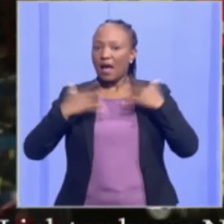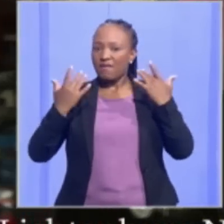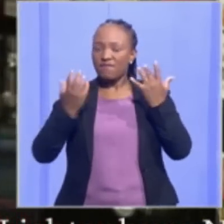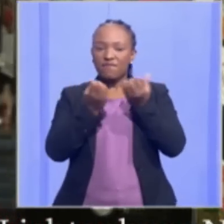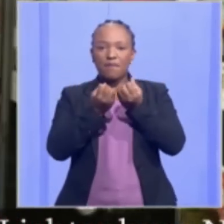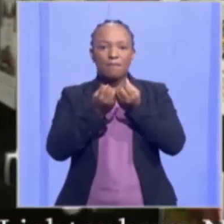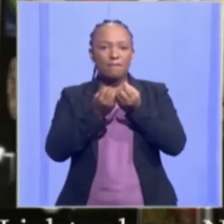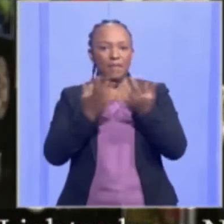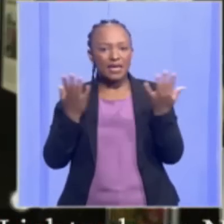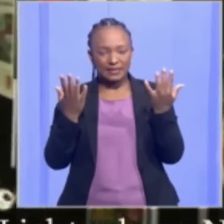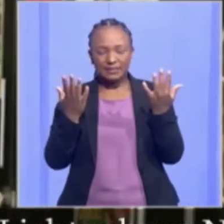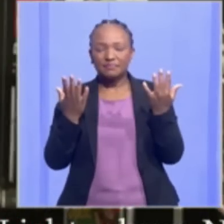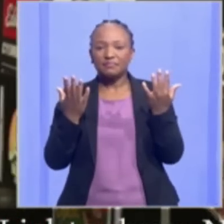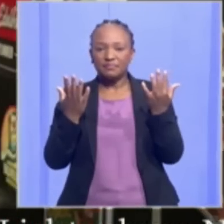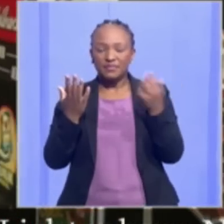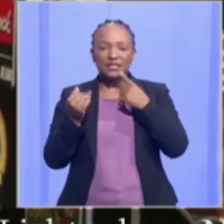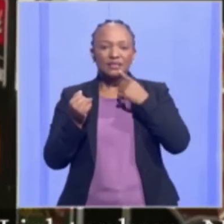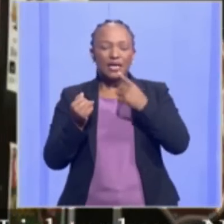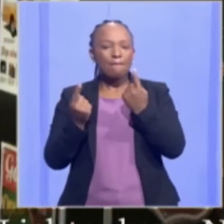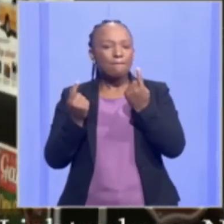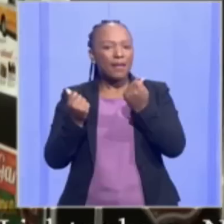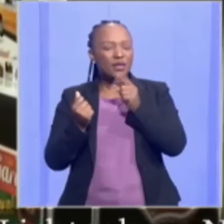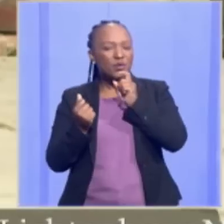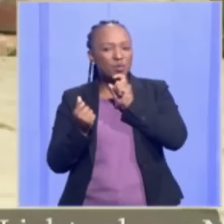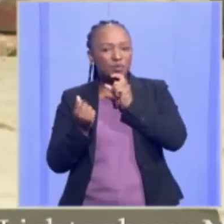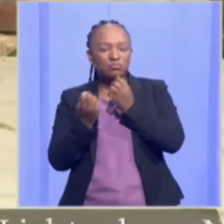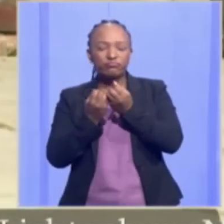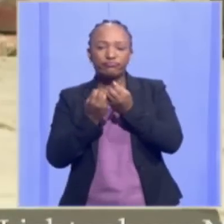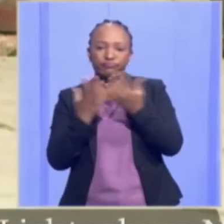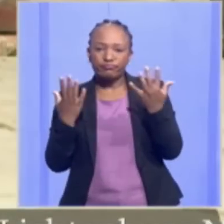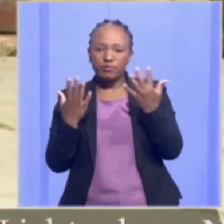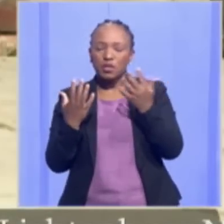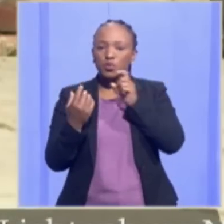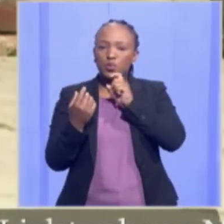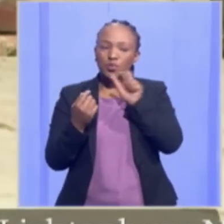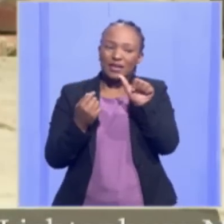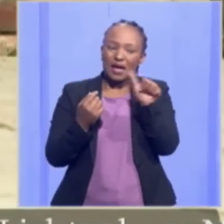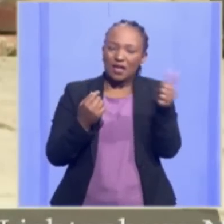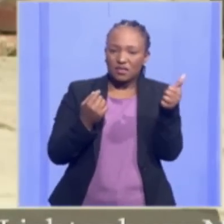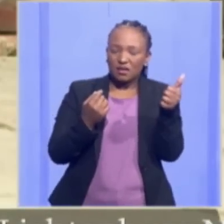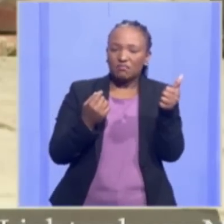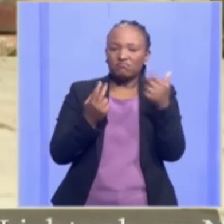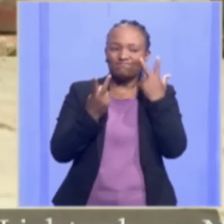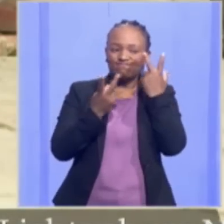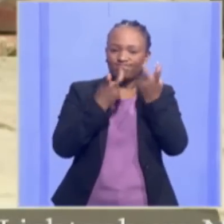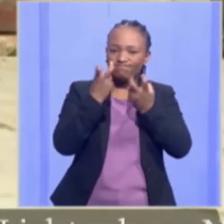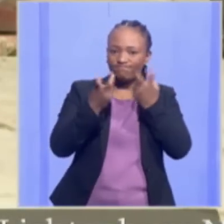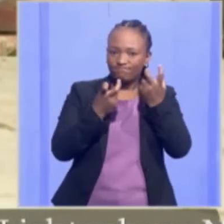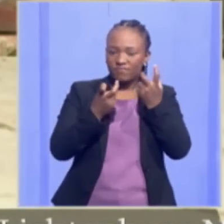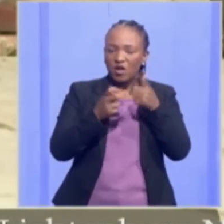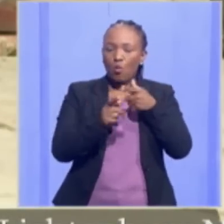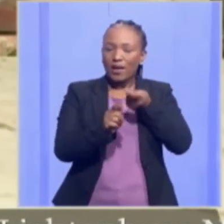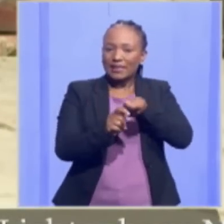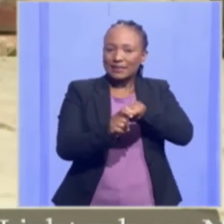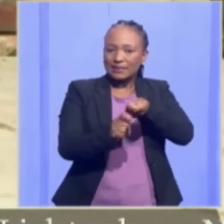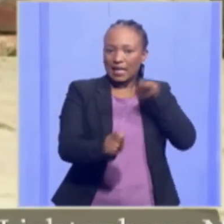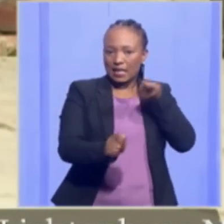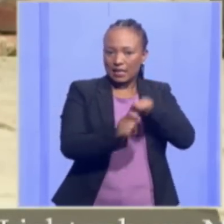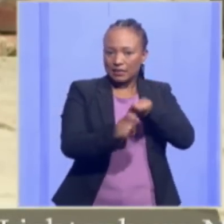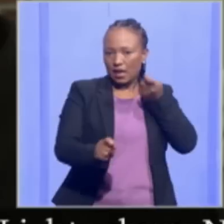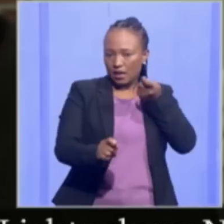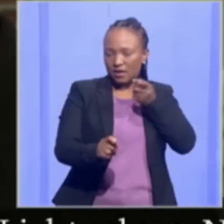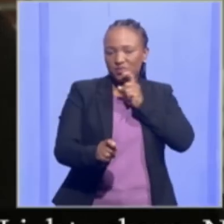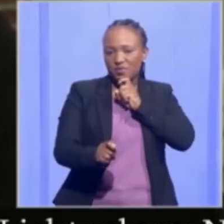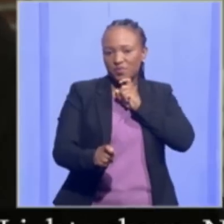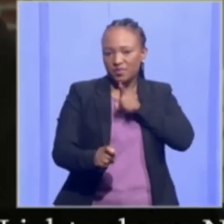re ba dirisa madi a mantsi go batla mekgwa e mengwe e tshwana le tiriso ya di-generator. It's quite